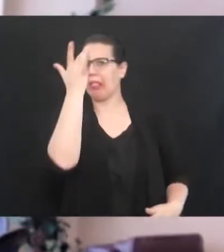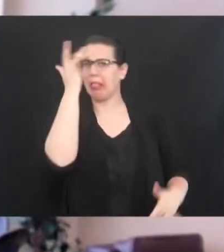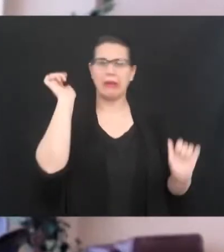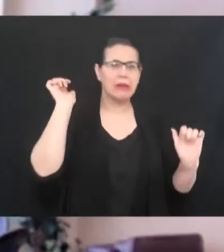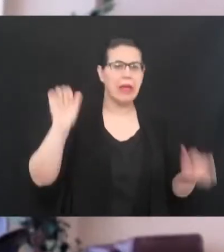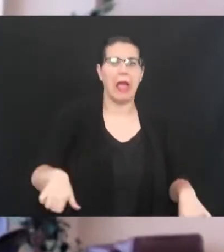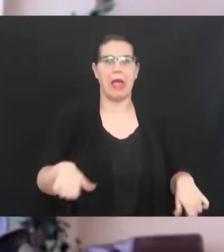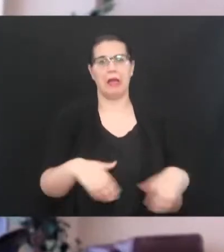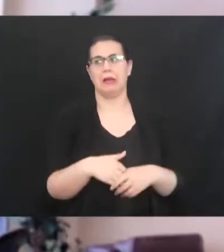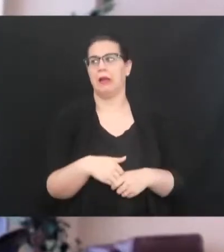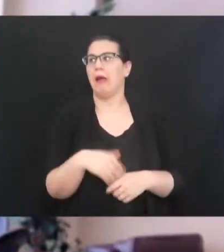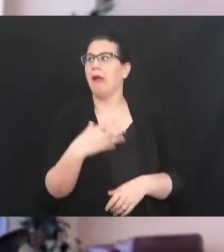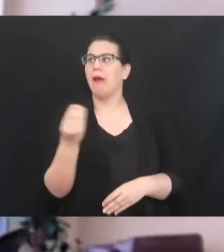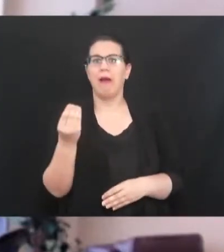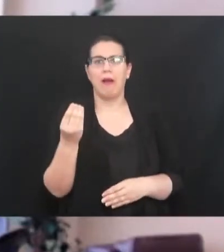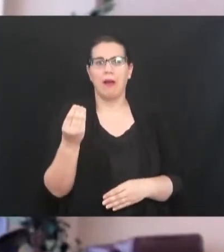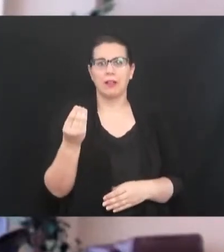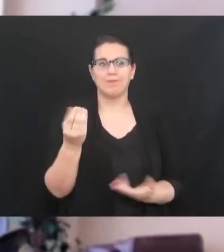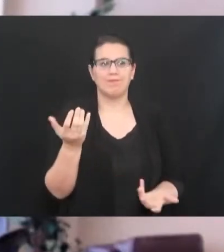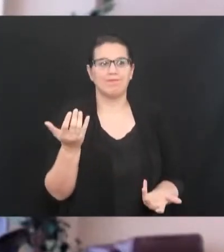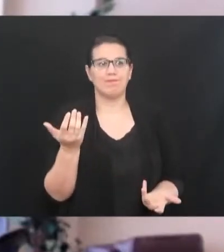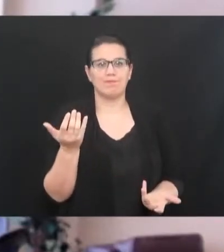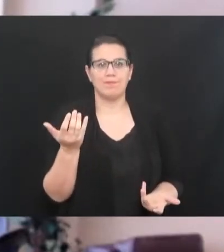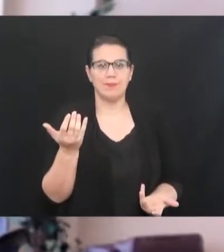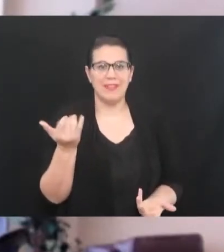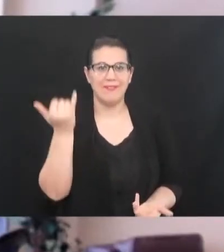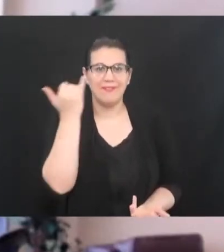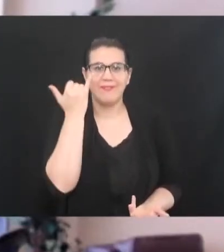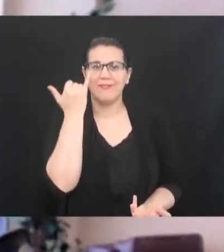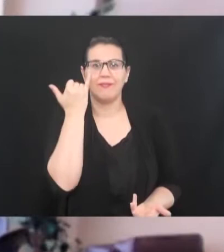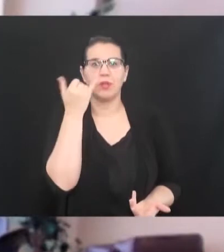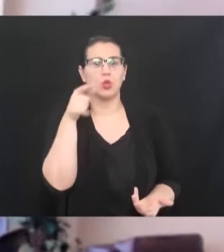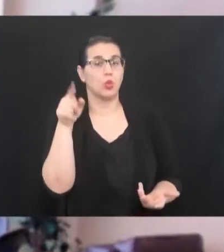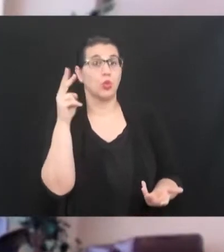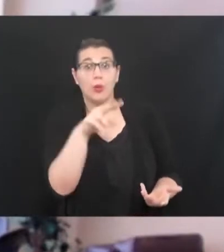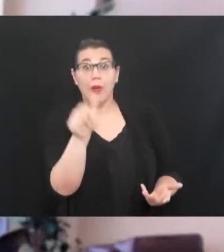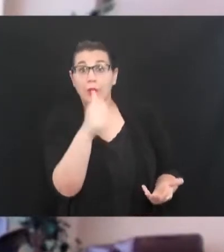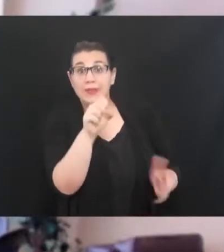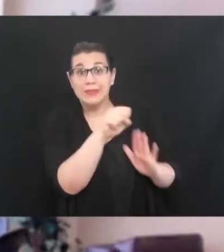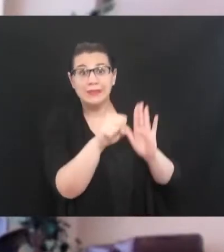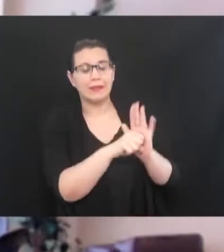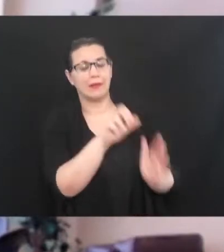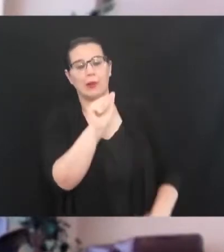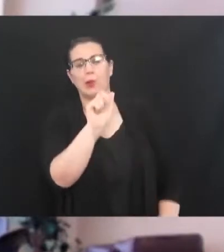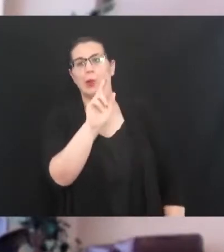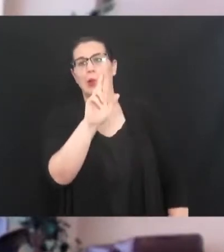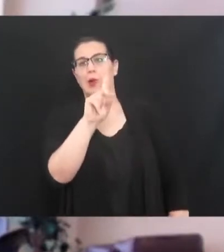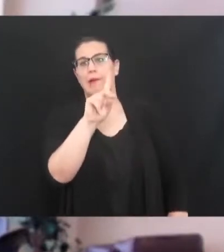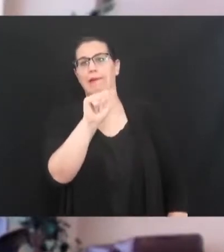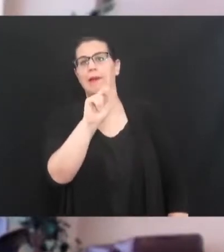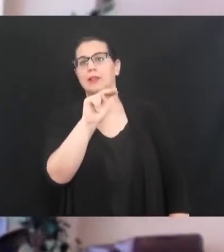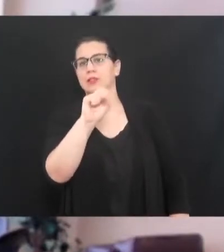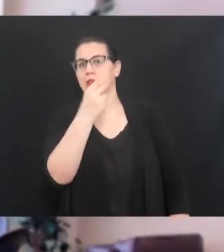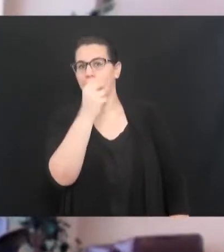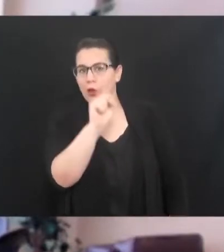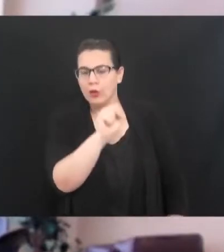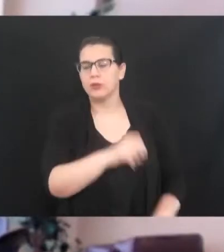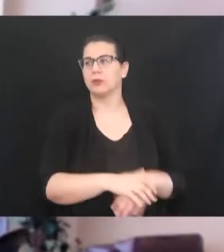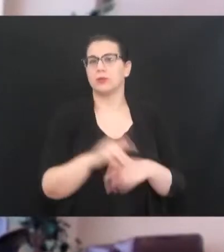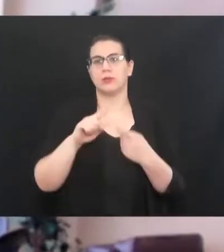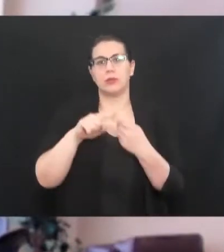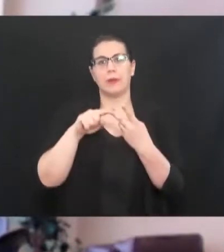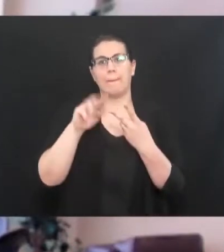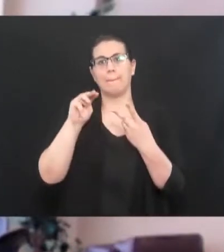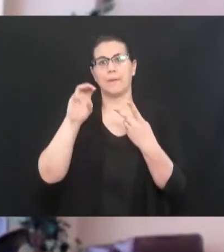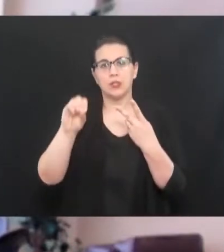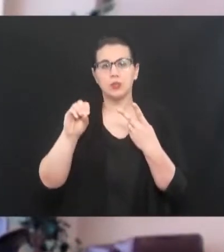country, like we see in Arkansas, that we see in Missouri, then the hospital beds are